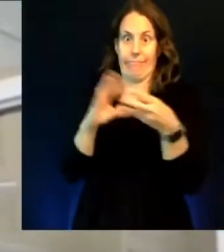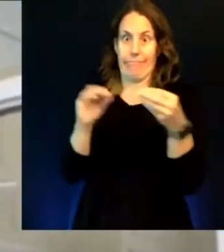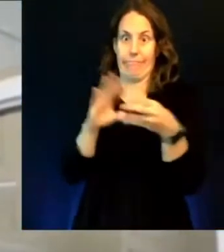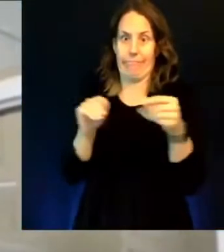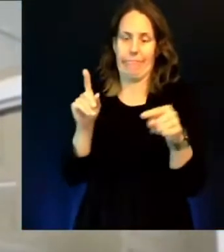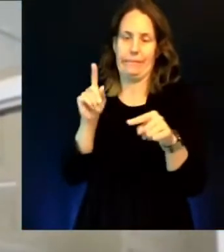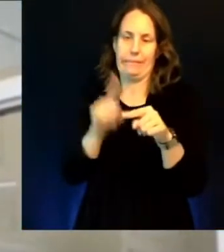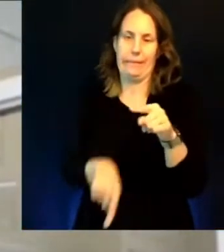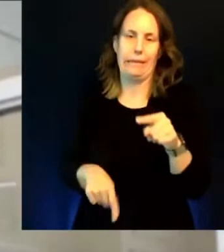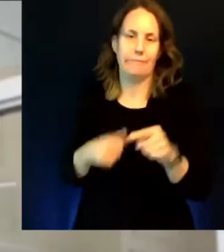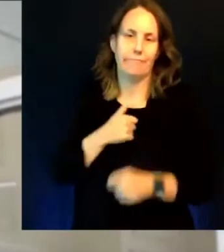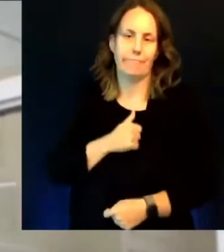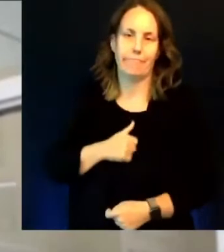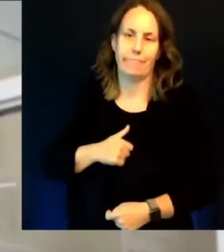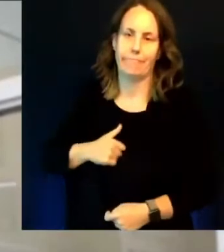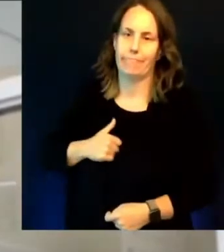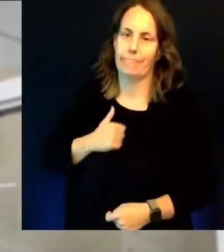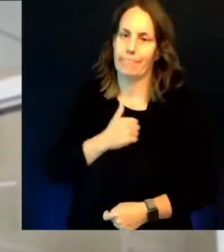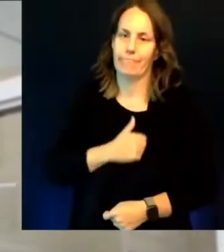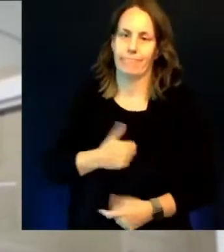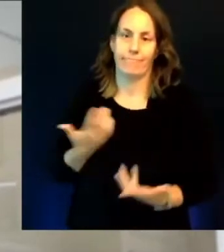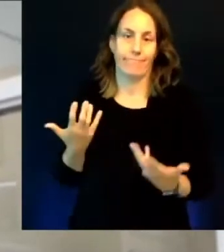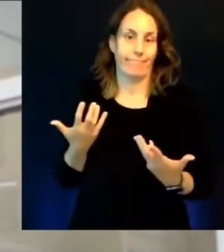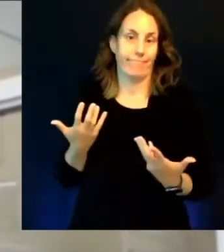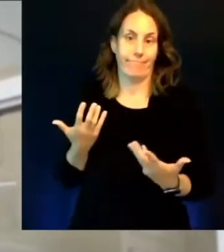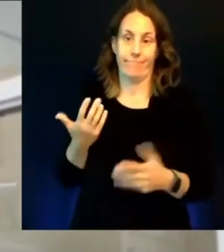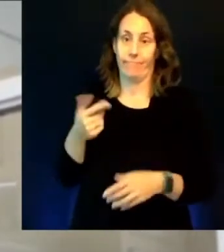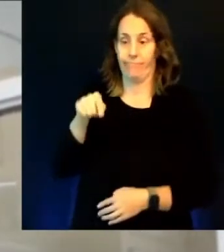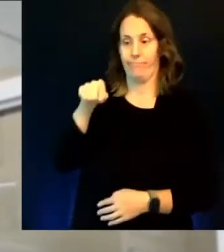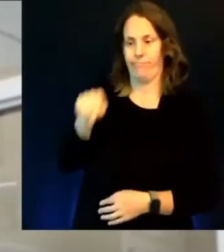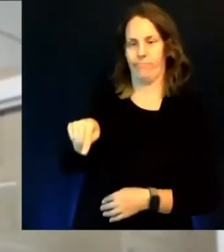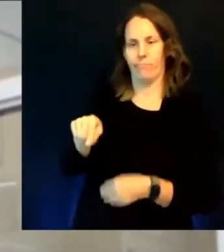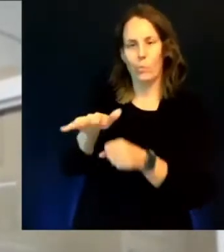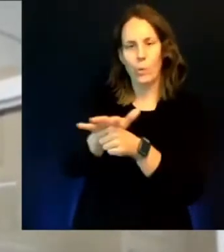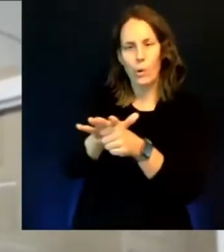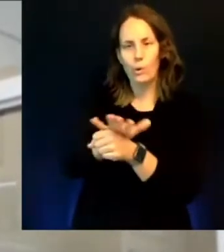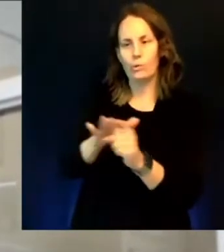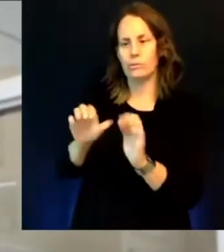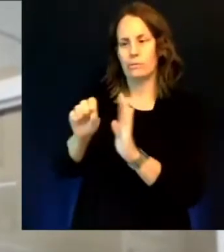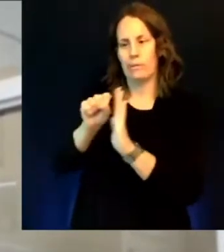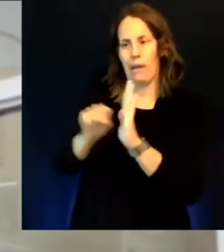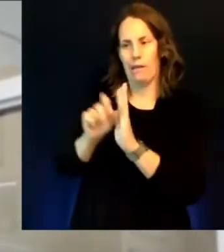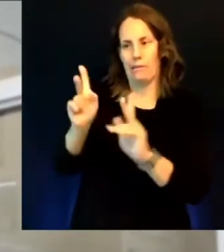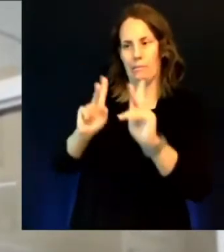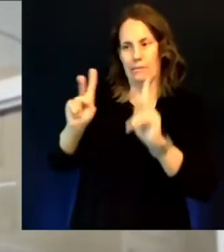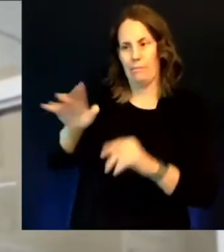policy people will use the resources that we have in the best ways that we can, but we don't know what the